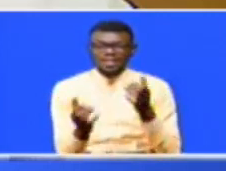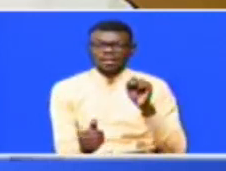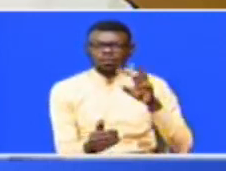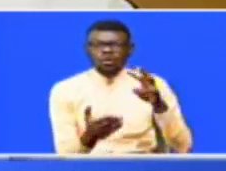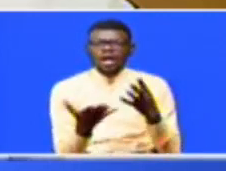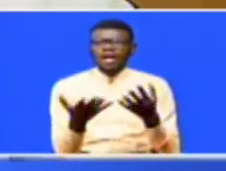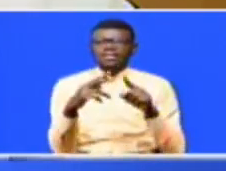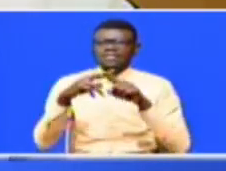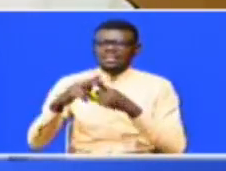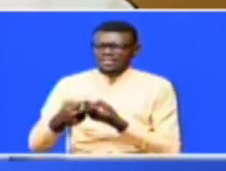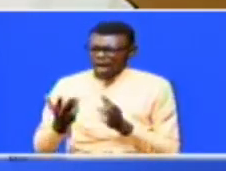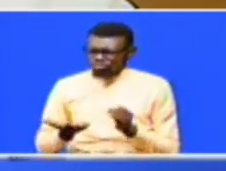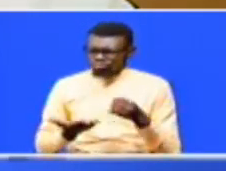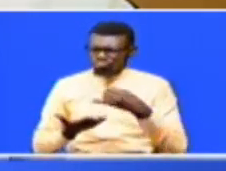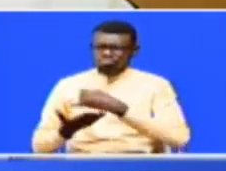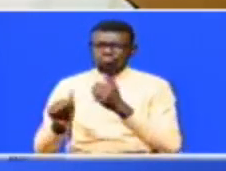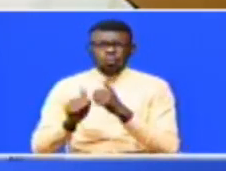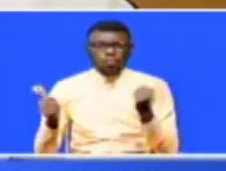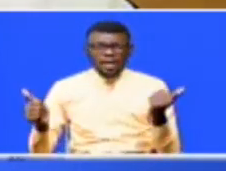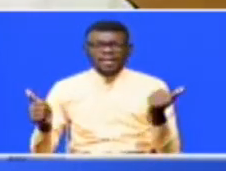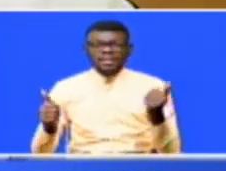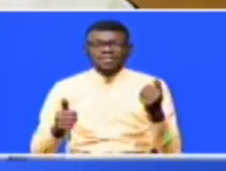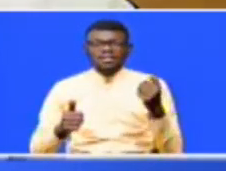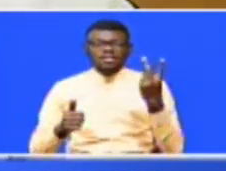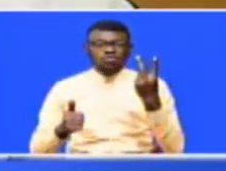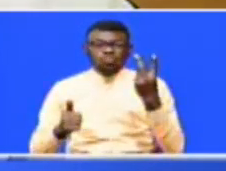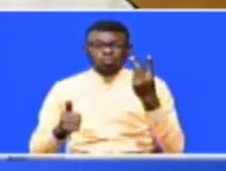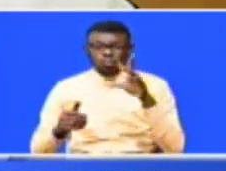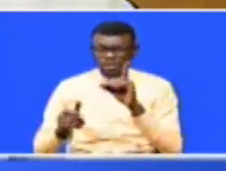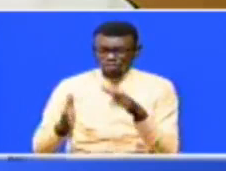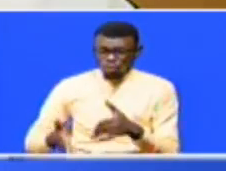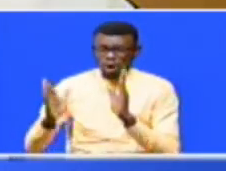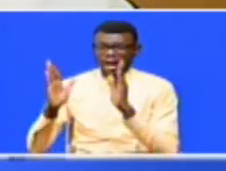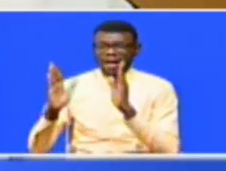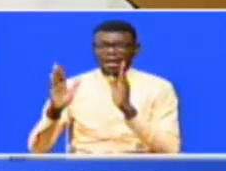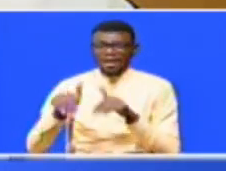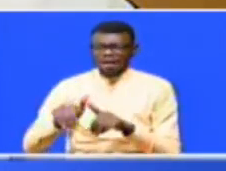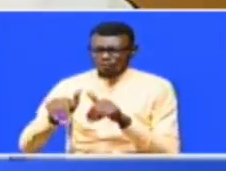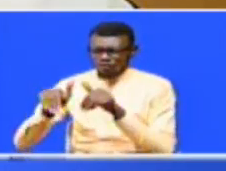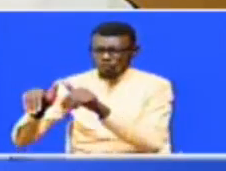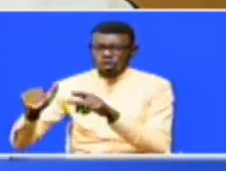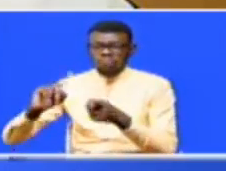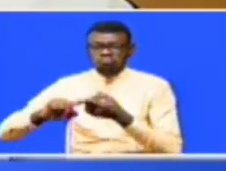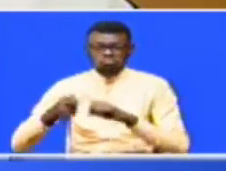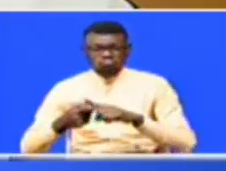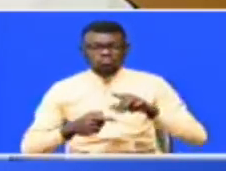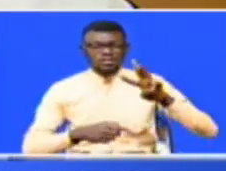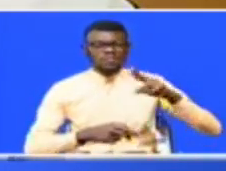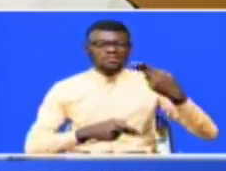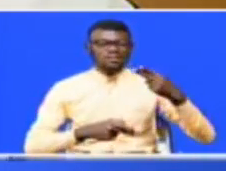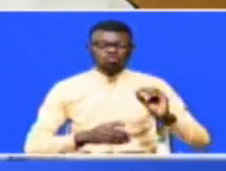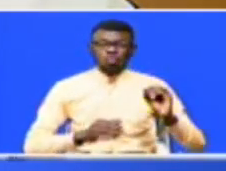from scratch, you sketch it in a two-dimensional way. Once you follow the standards that are laid by World Health